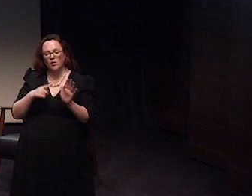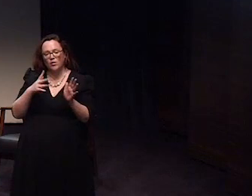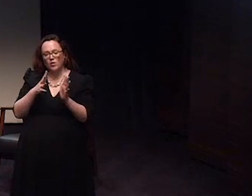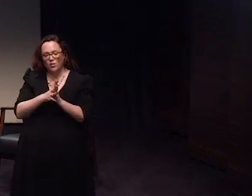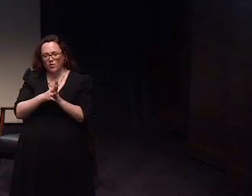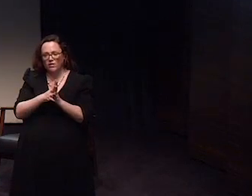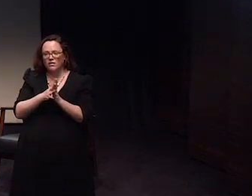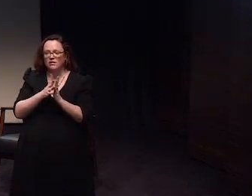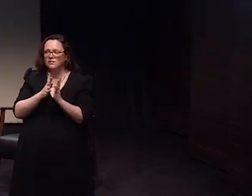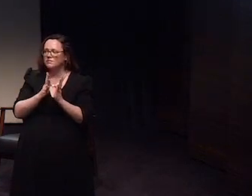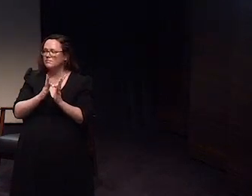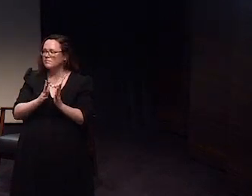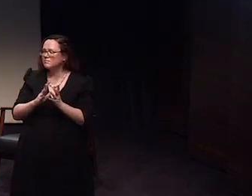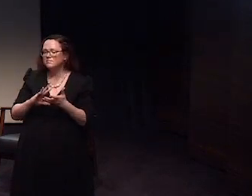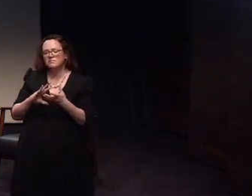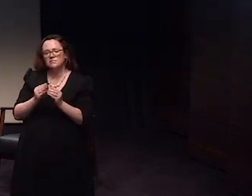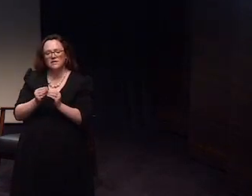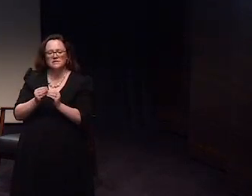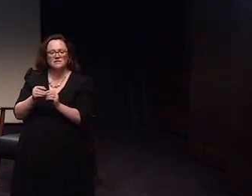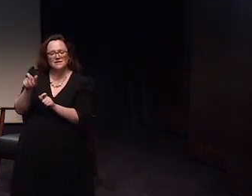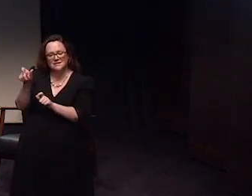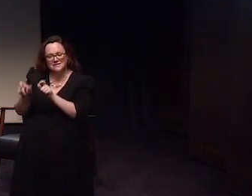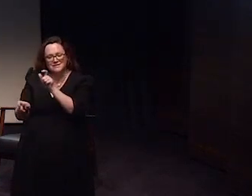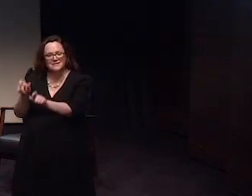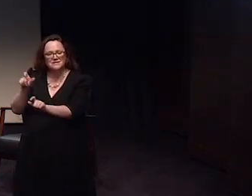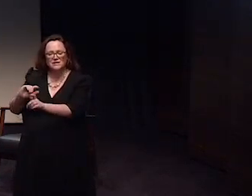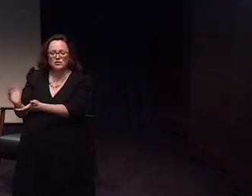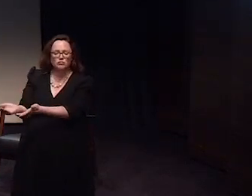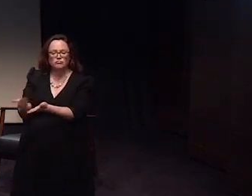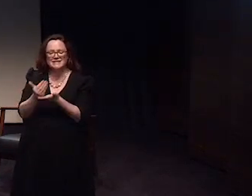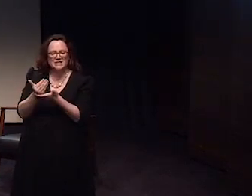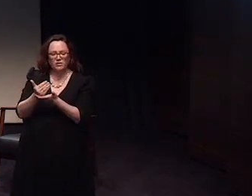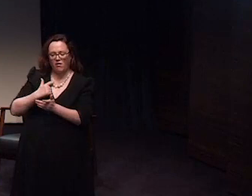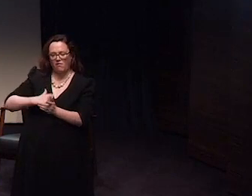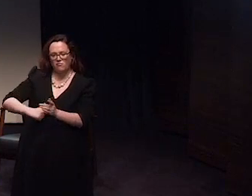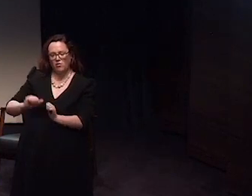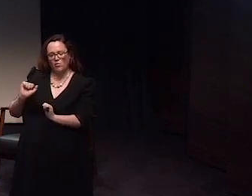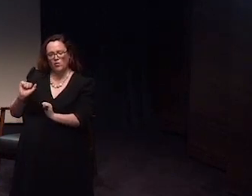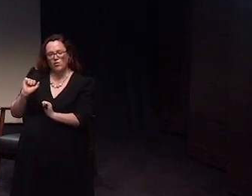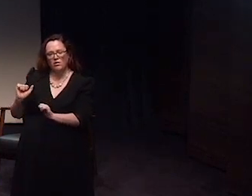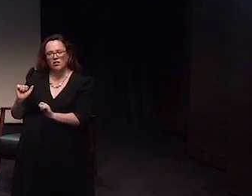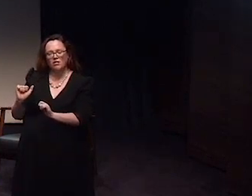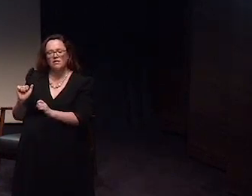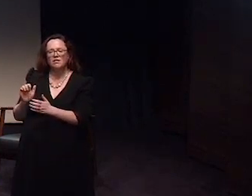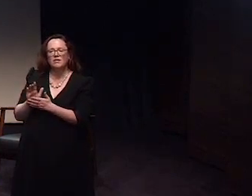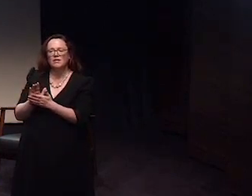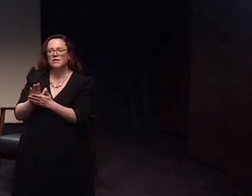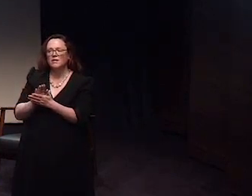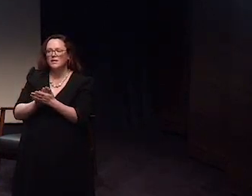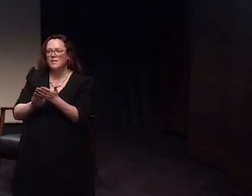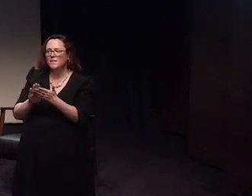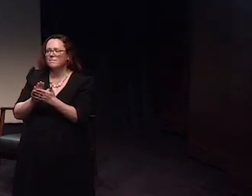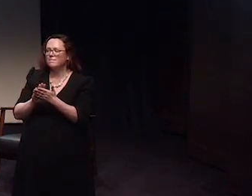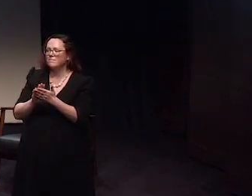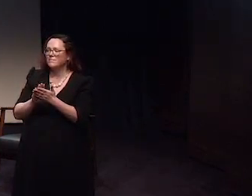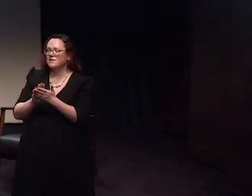creating the status of citizen rescuer. So it aims to fight against cardiac arrest